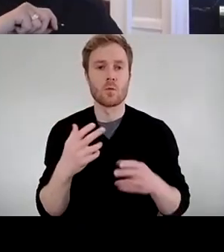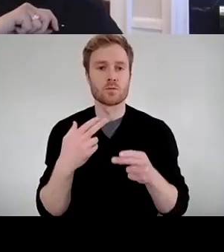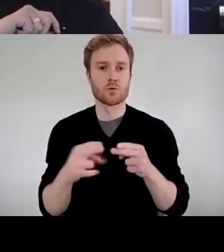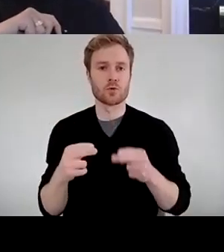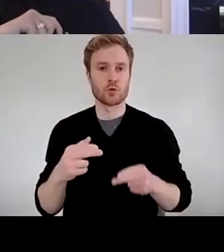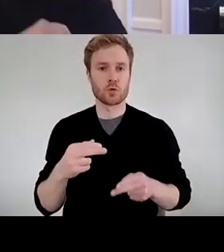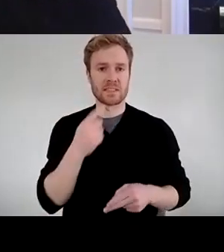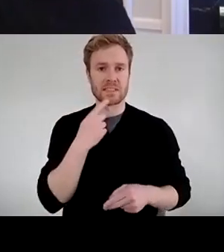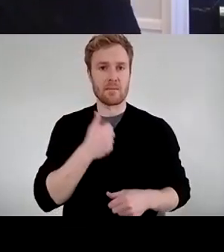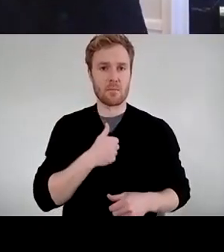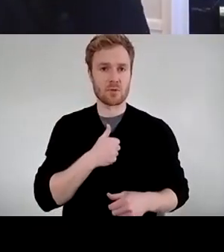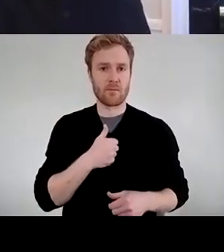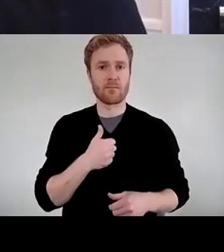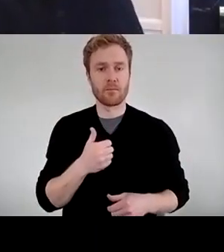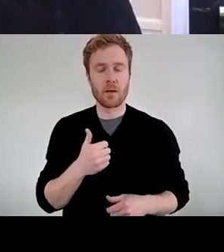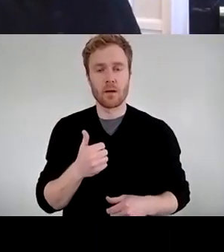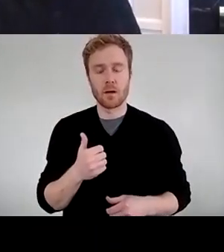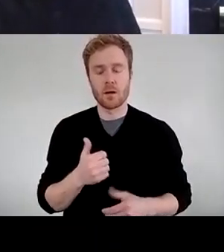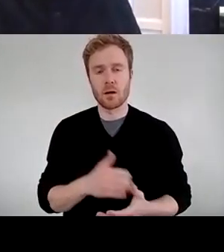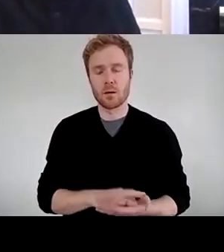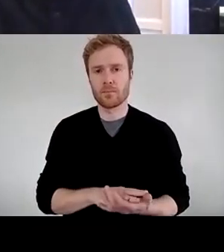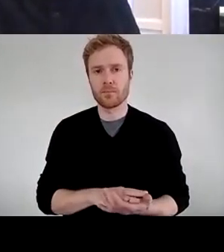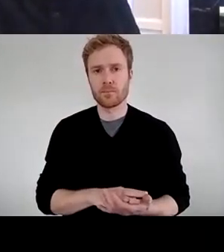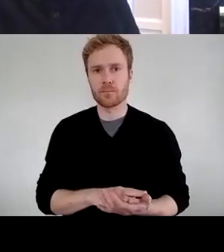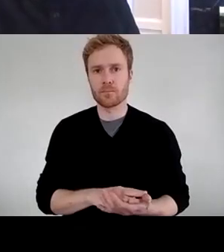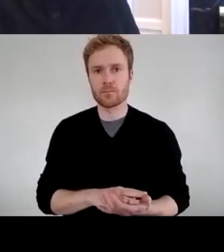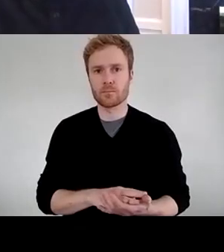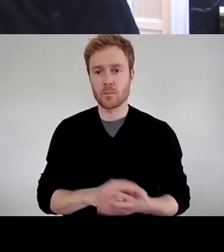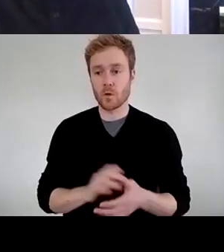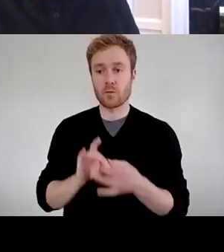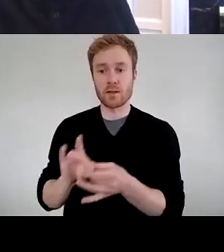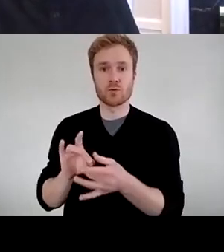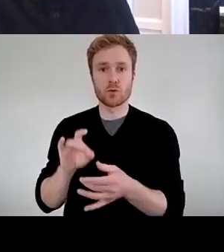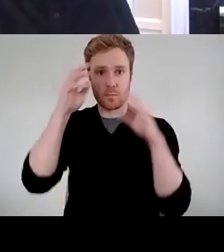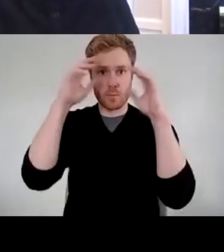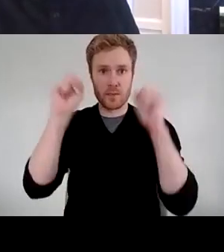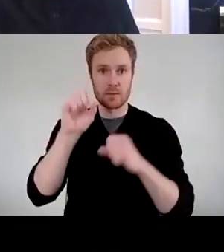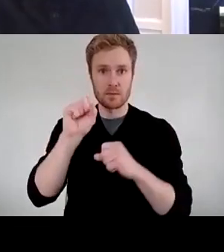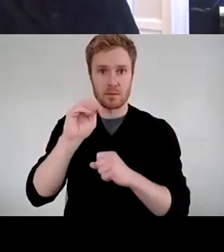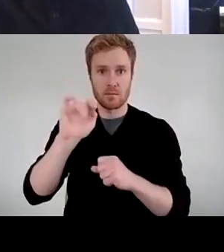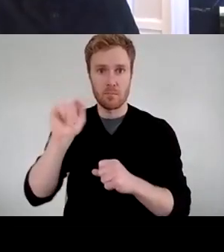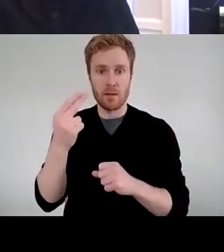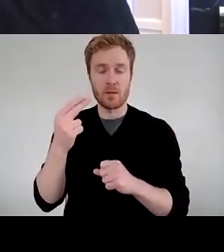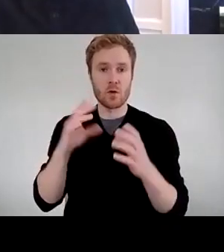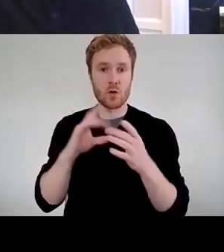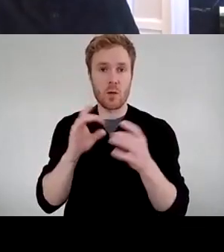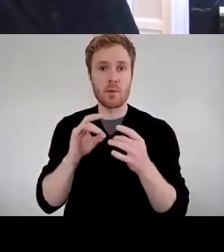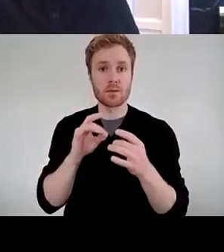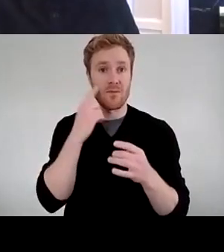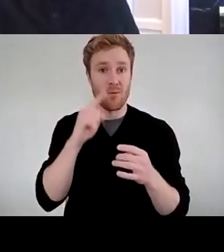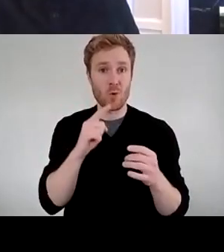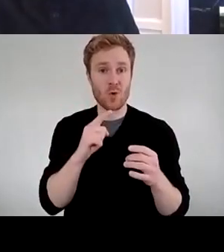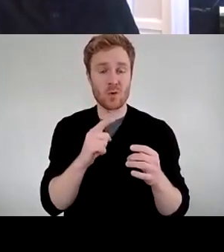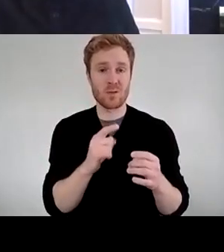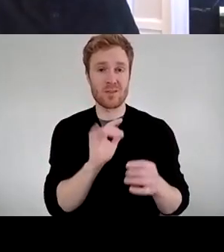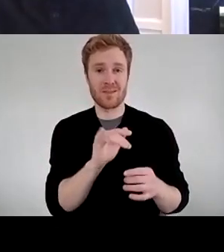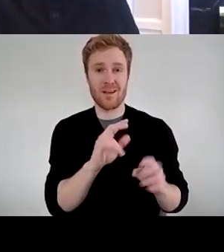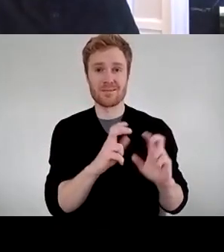everybody has the money to put their children through private schools. So I look forward to those conversations. Thanks.